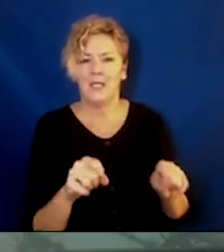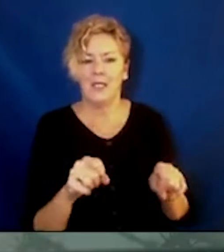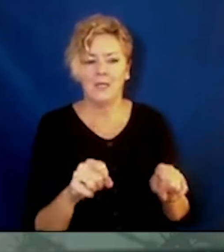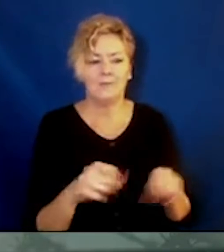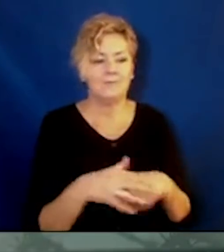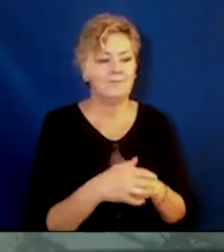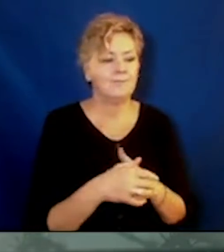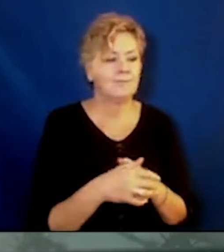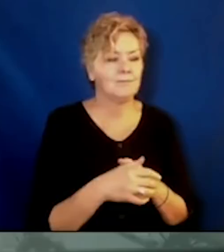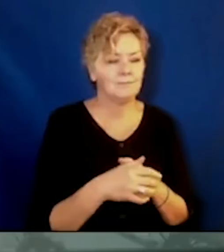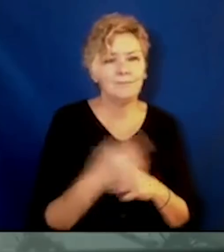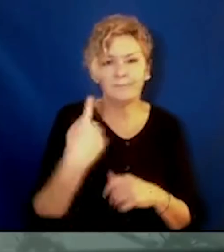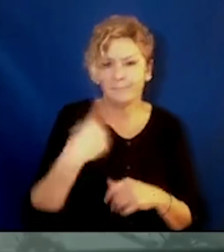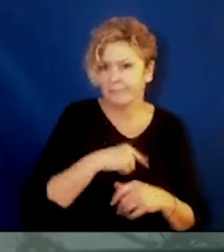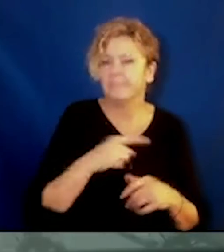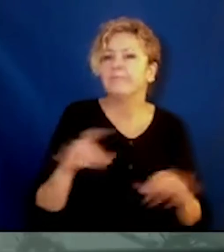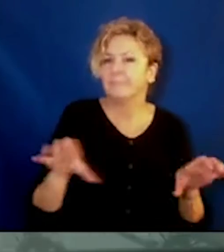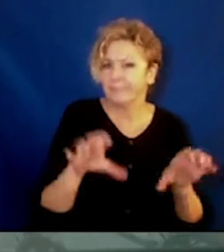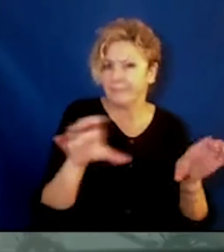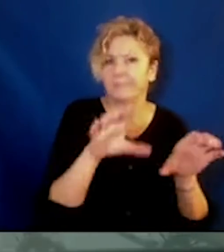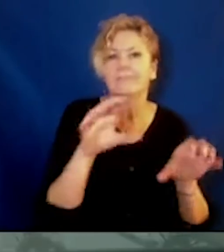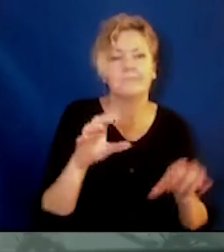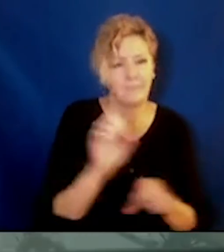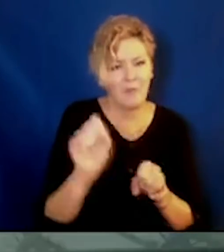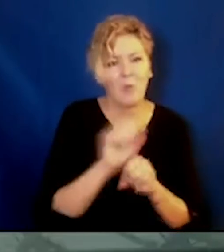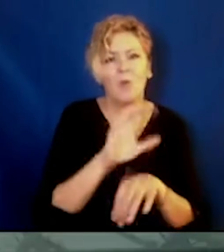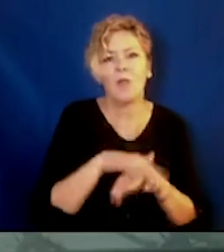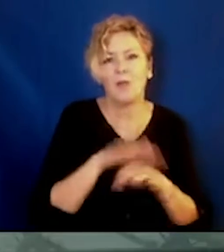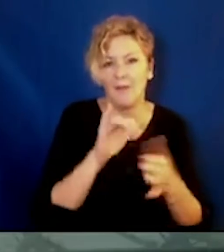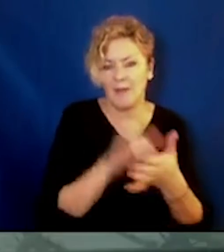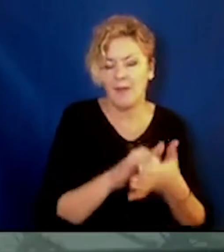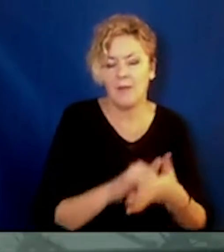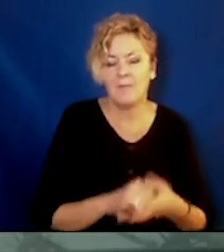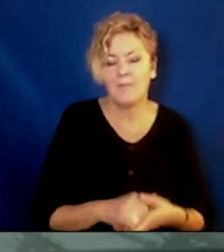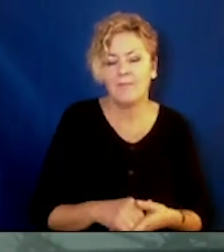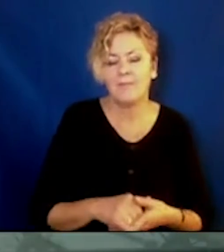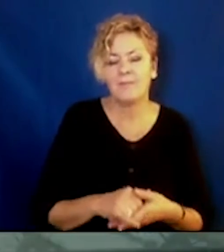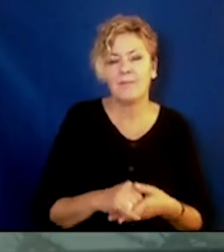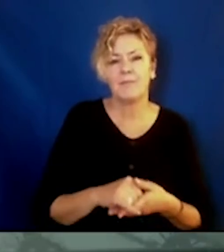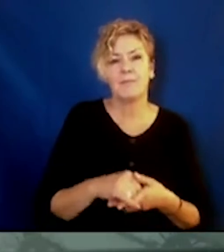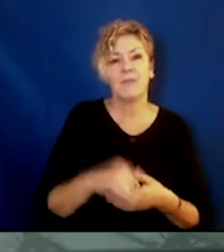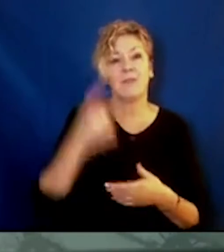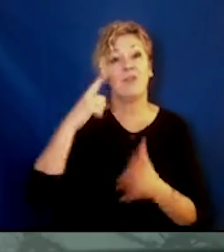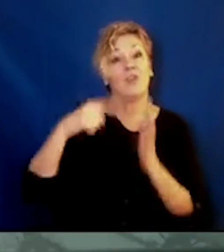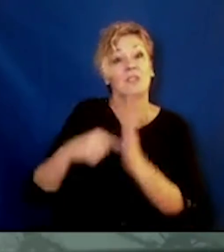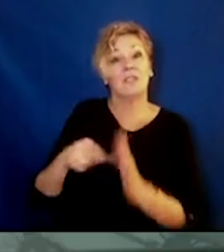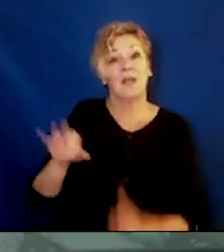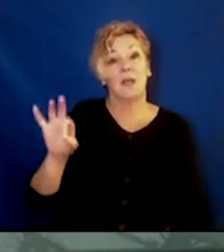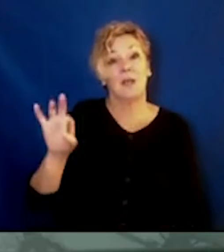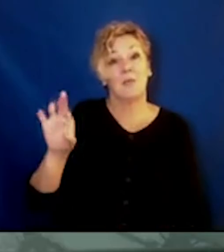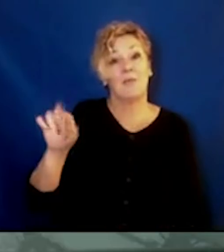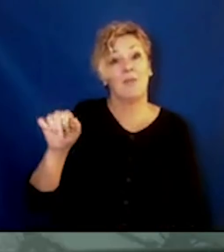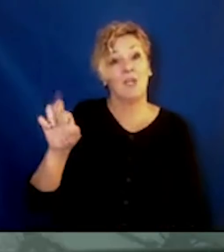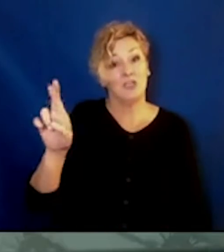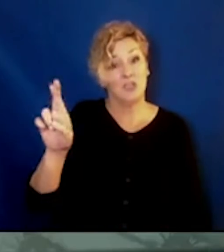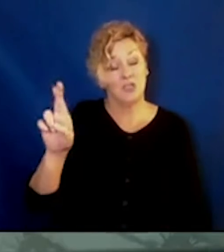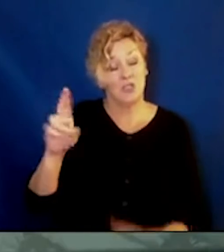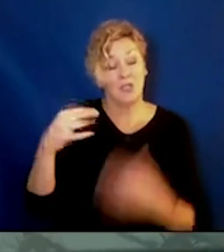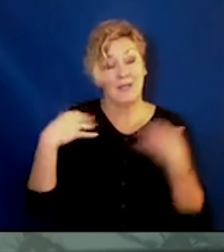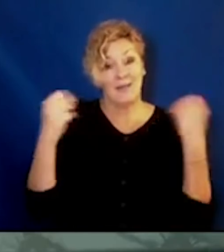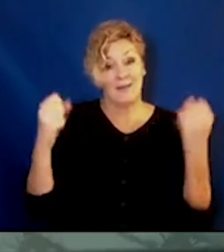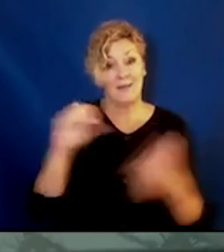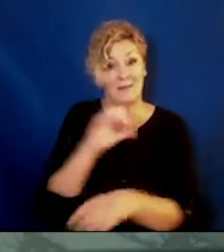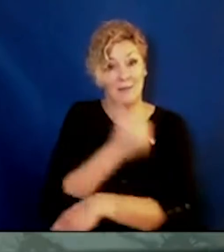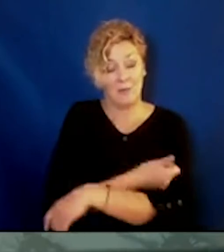think communication to young people is best often carried out by young people. And so we've